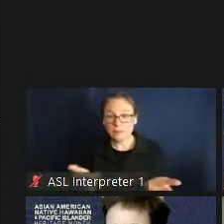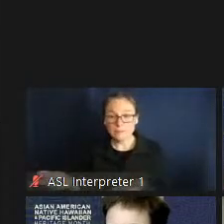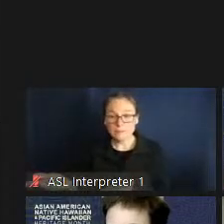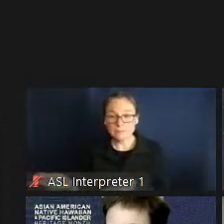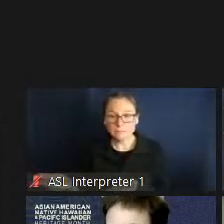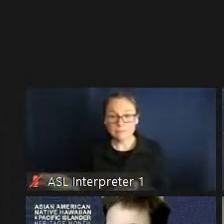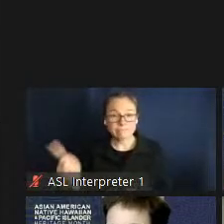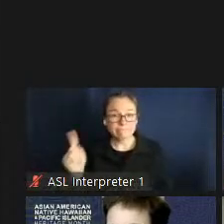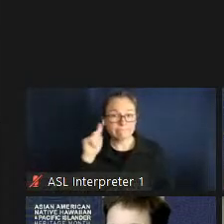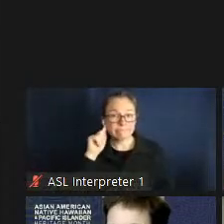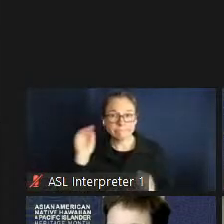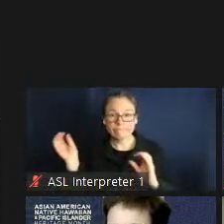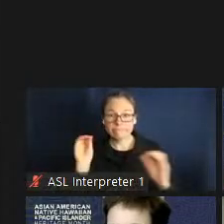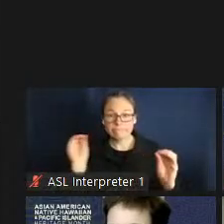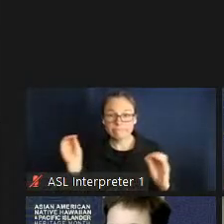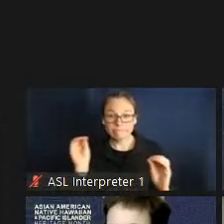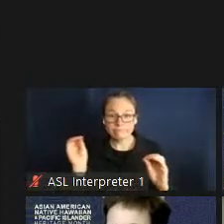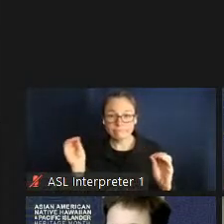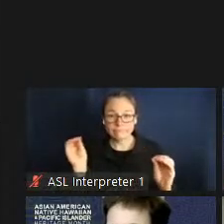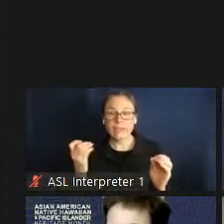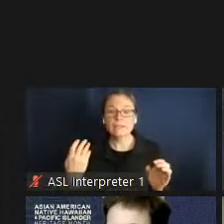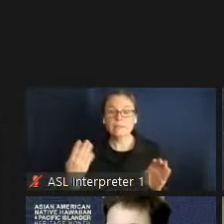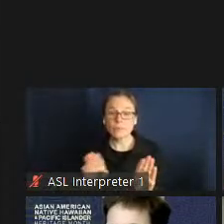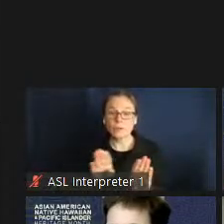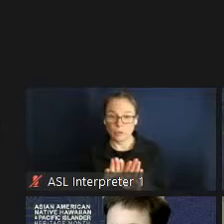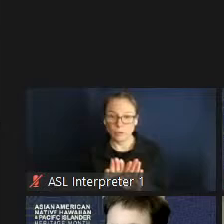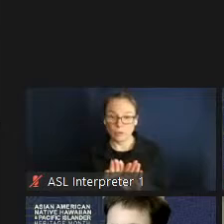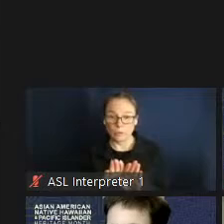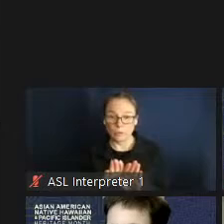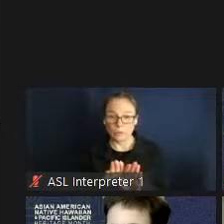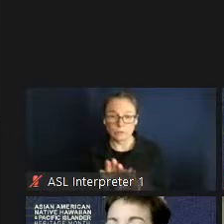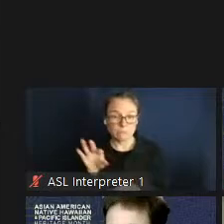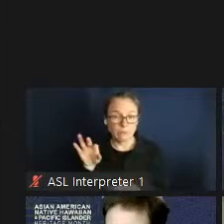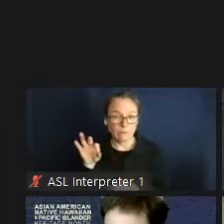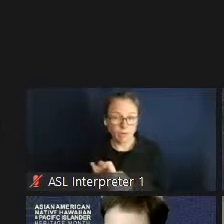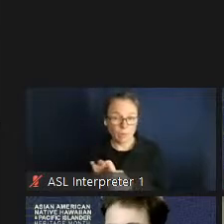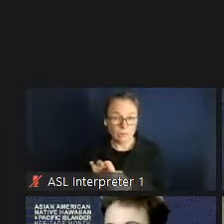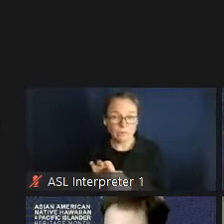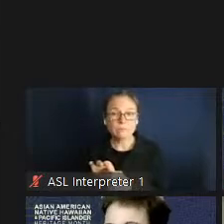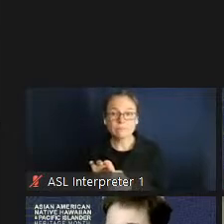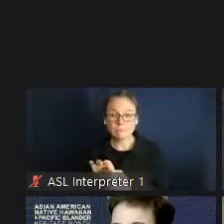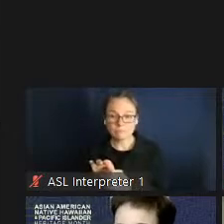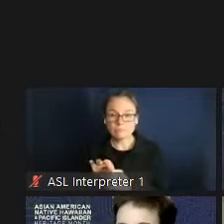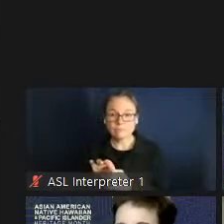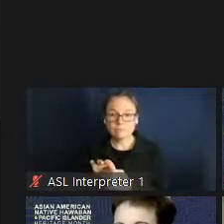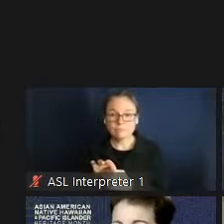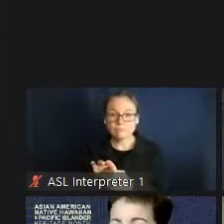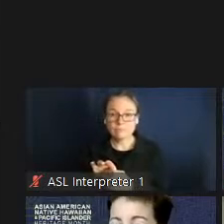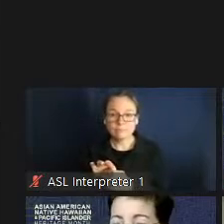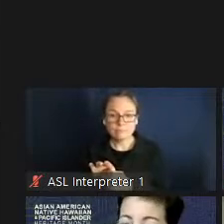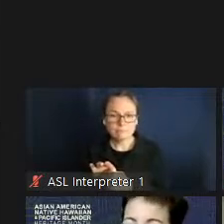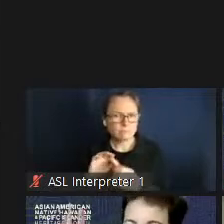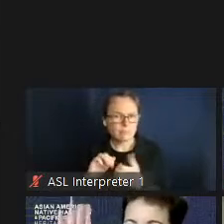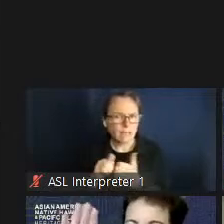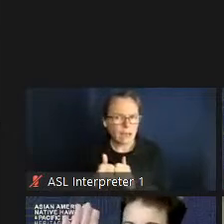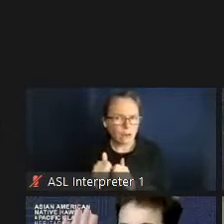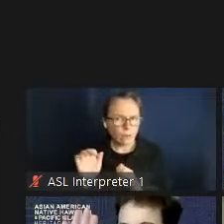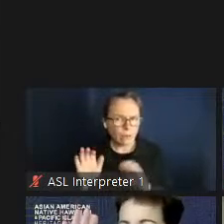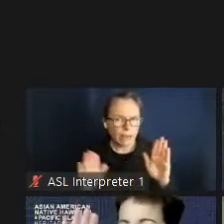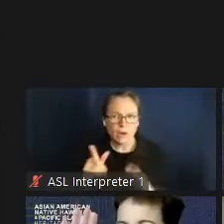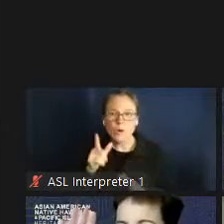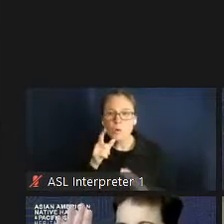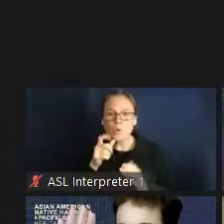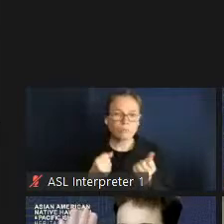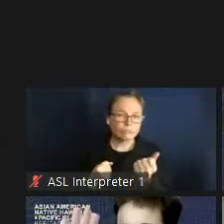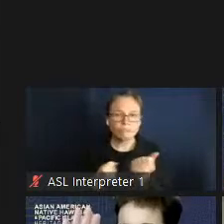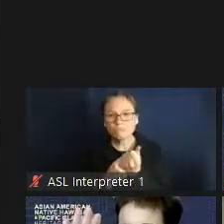Hearing none, the nominations is closed. Do we want to have a vote? Is it by hand? All those in favor of